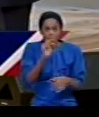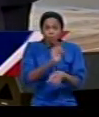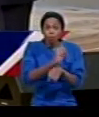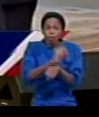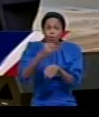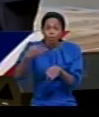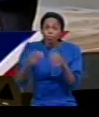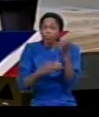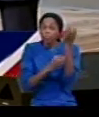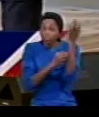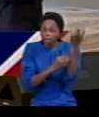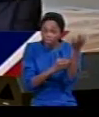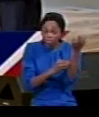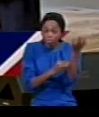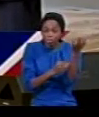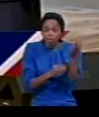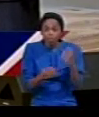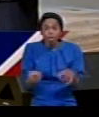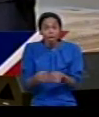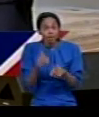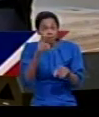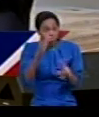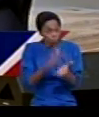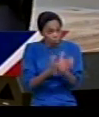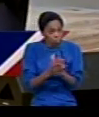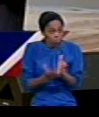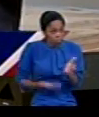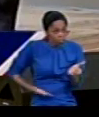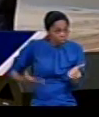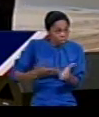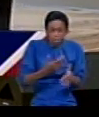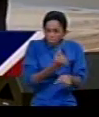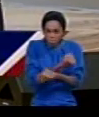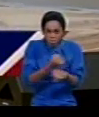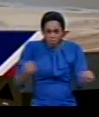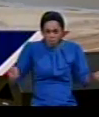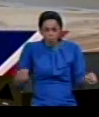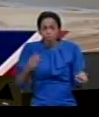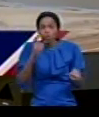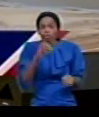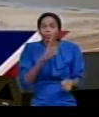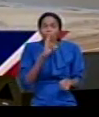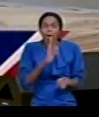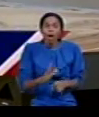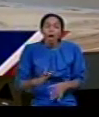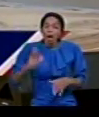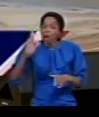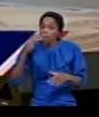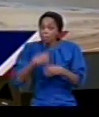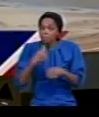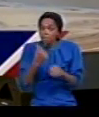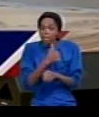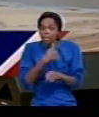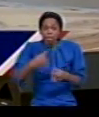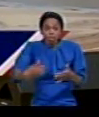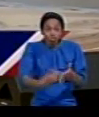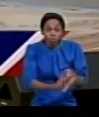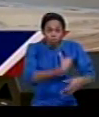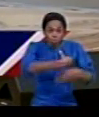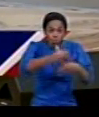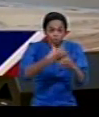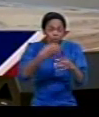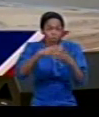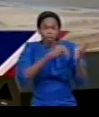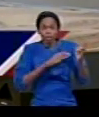flesh. As you become born again, you become a new creature in Christ. Old things have